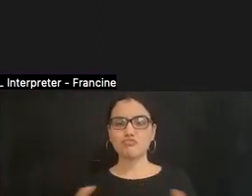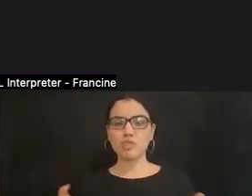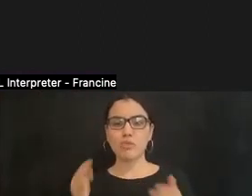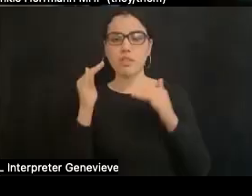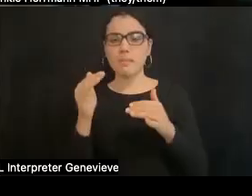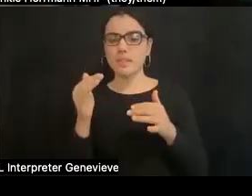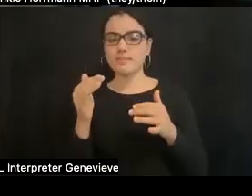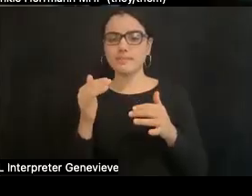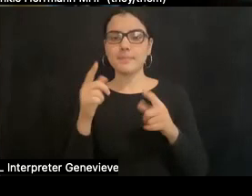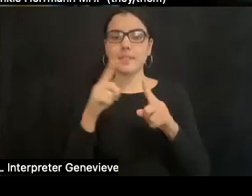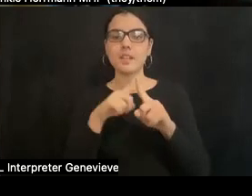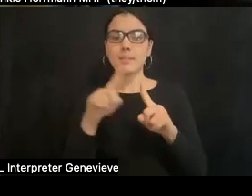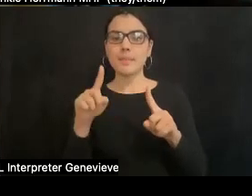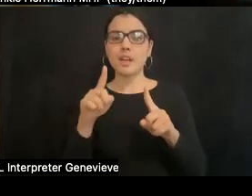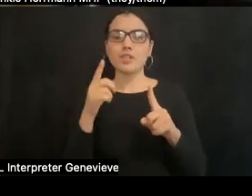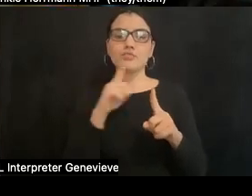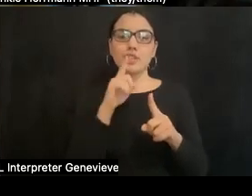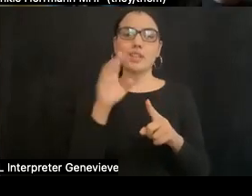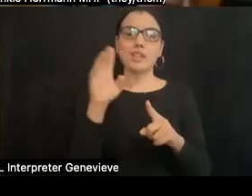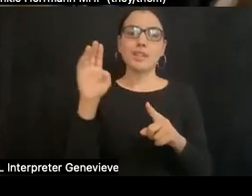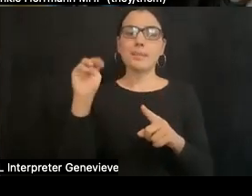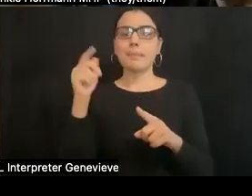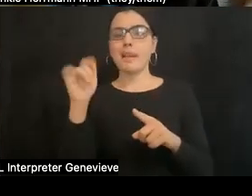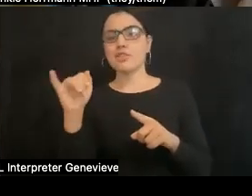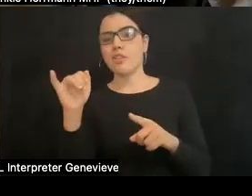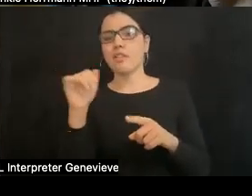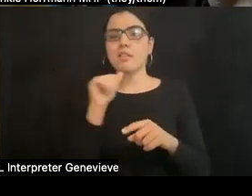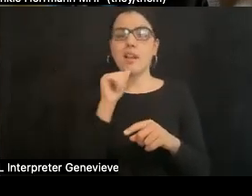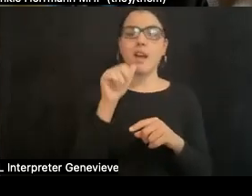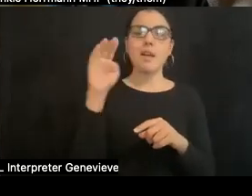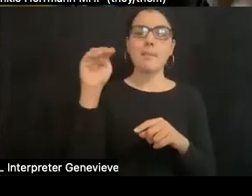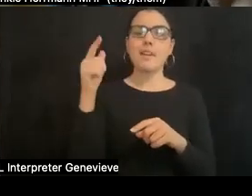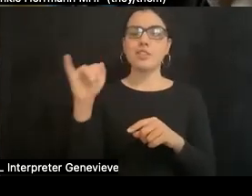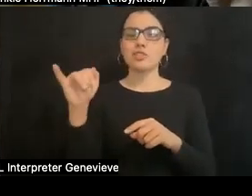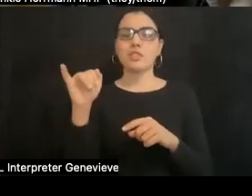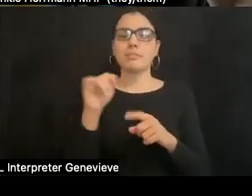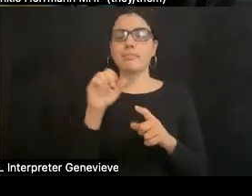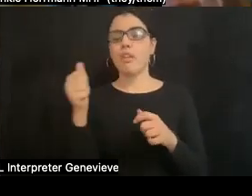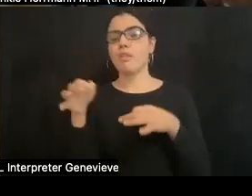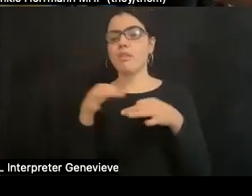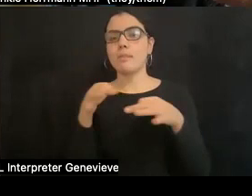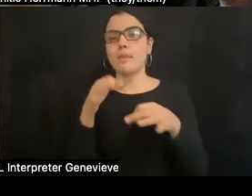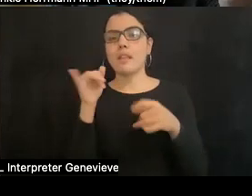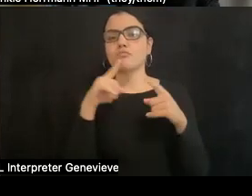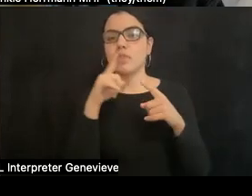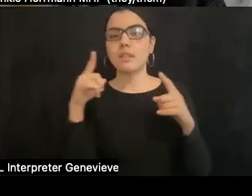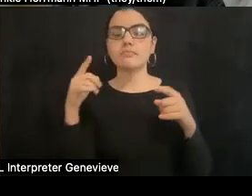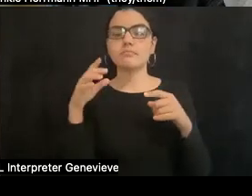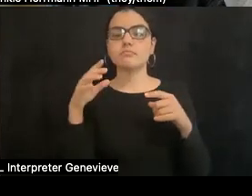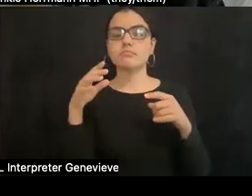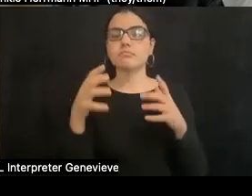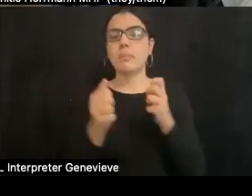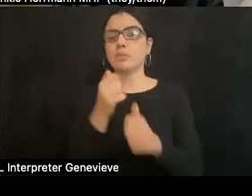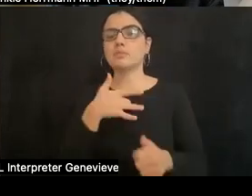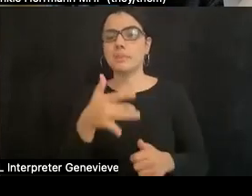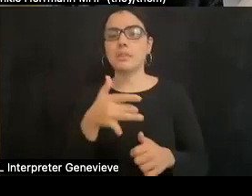of Magi or non-Magi Medicaid. In other words, like the sort of more common ways that people are eligible